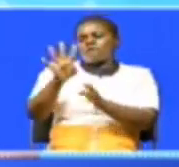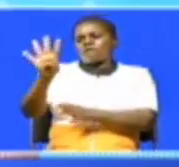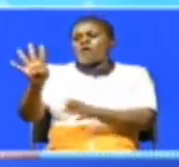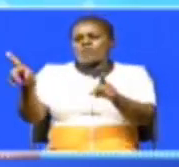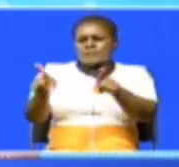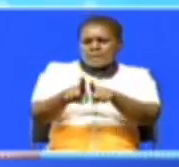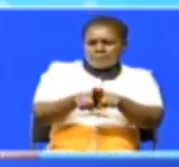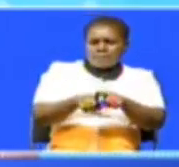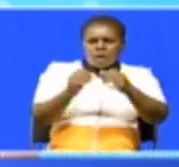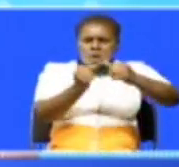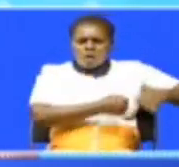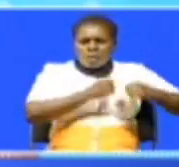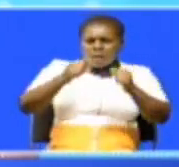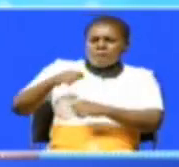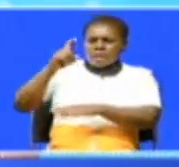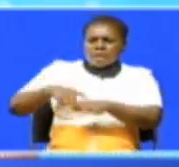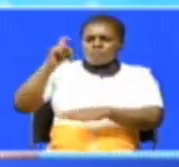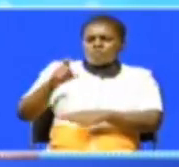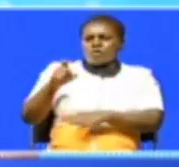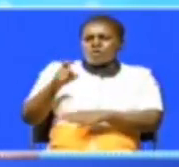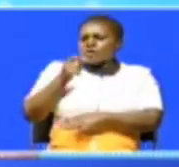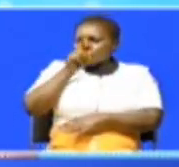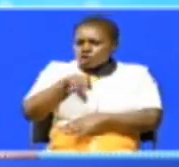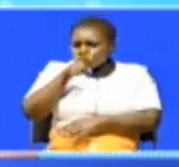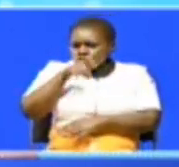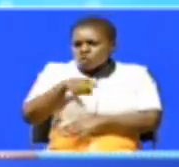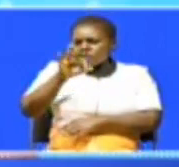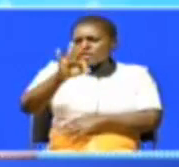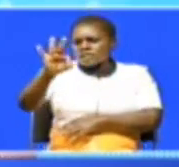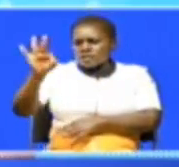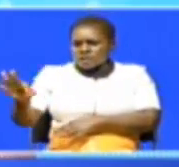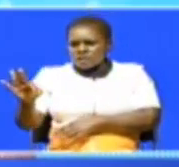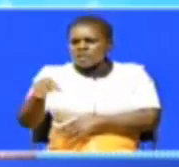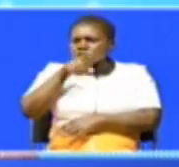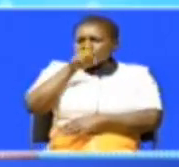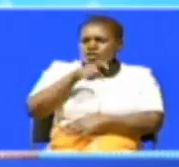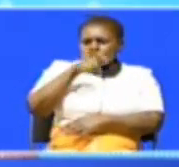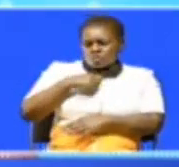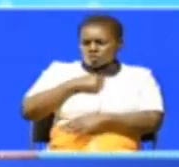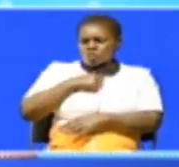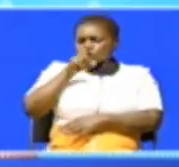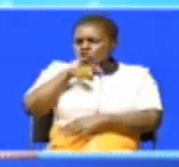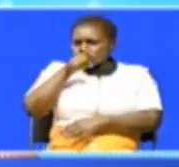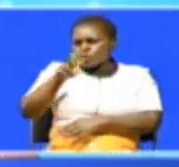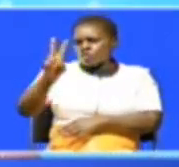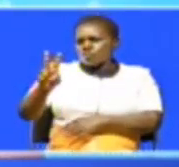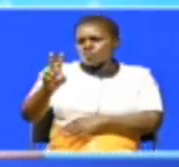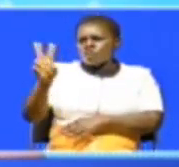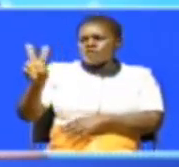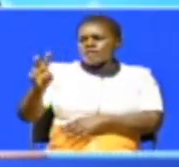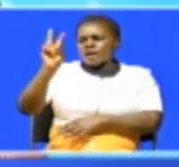4, Homa Bay, Embu, Kitui having 3, Kitui, apologies, having 2, Vihiga